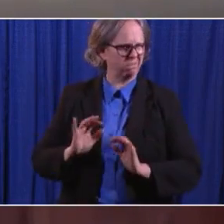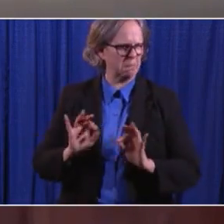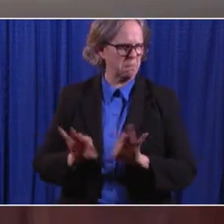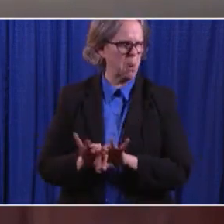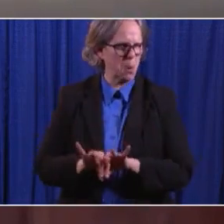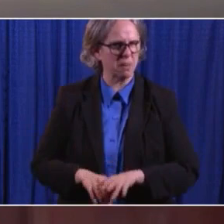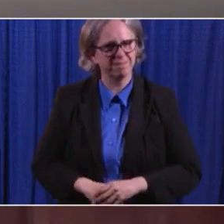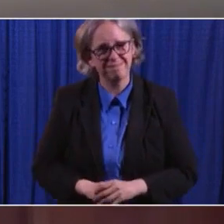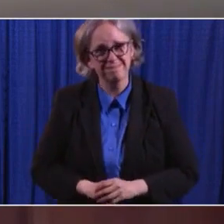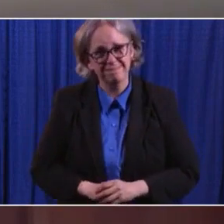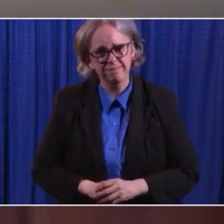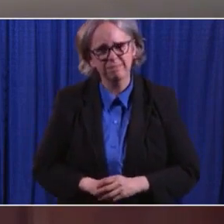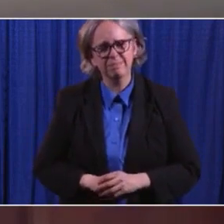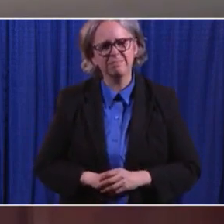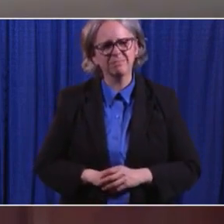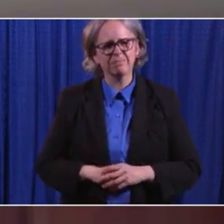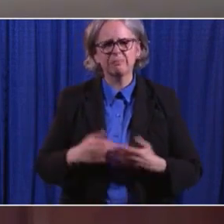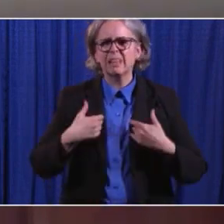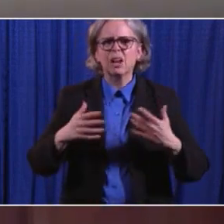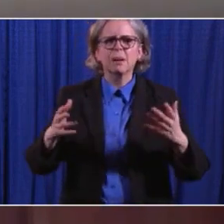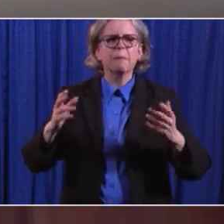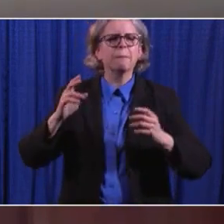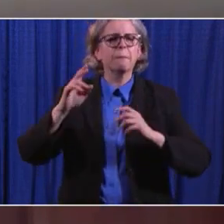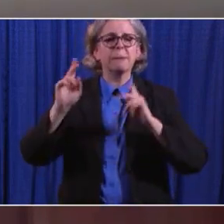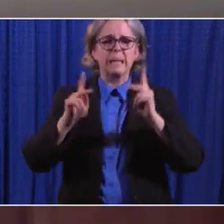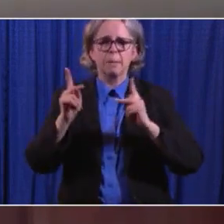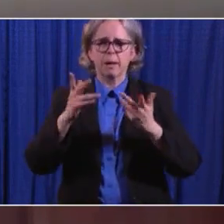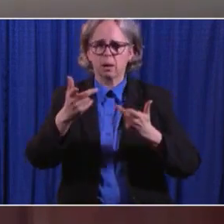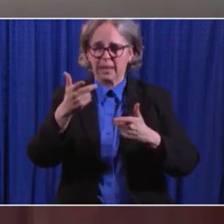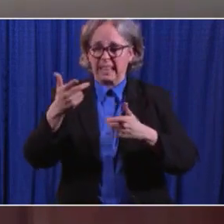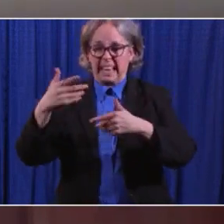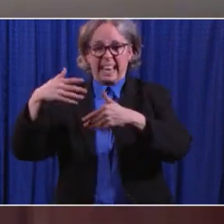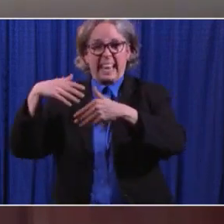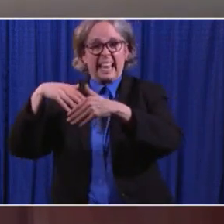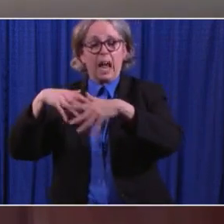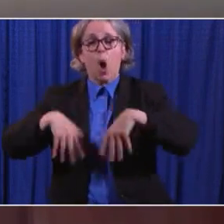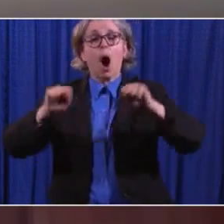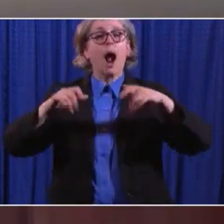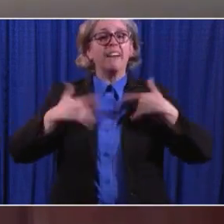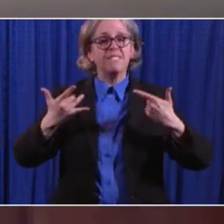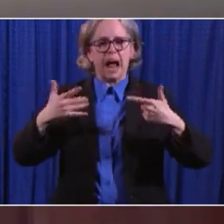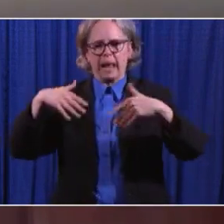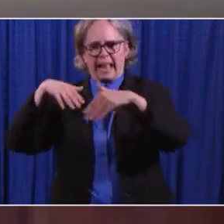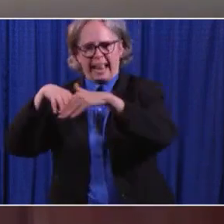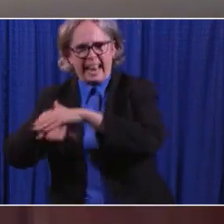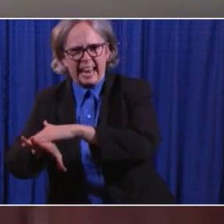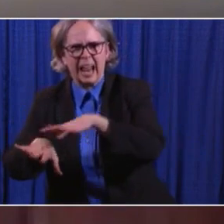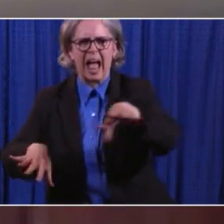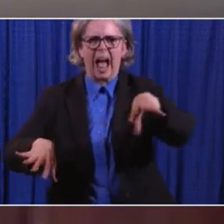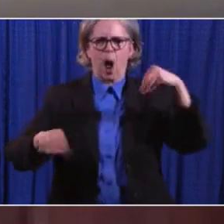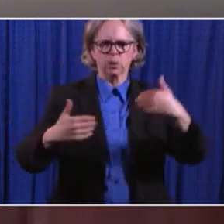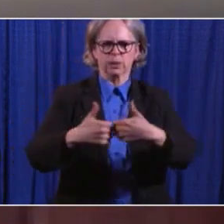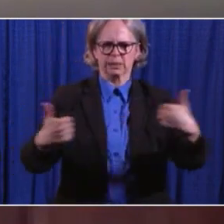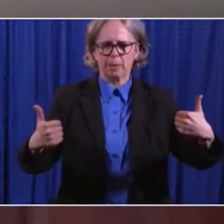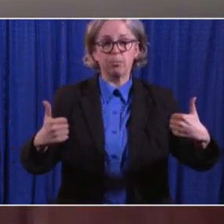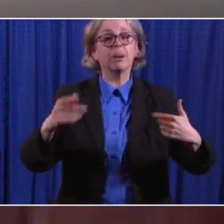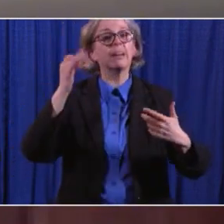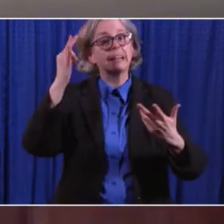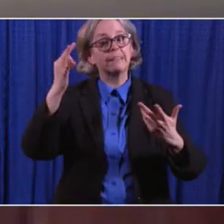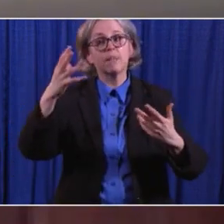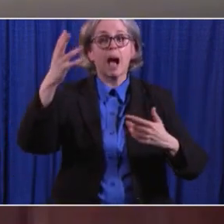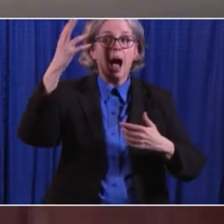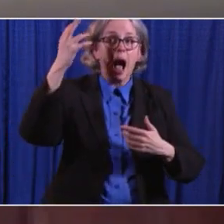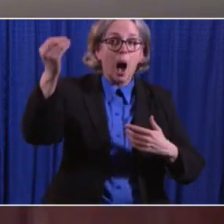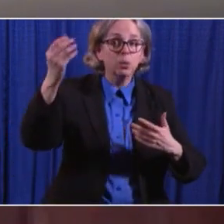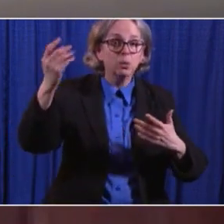do one-way entrances and exits, have things outside when you can. There are several orders that are going to be